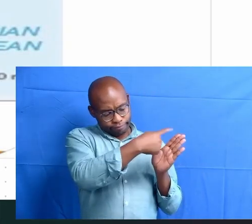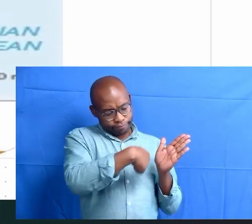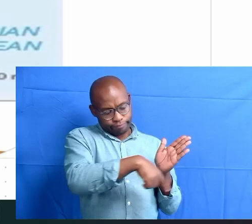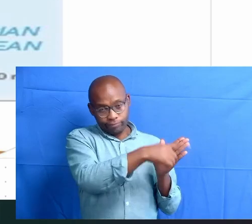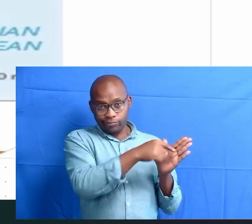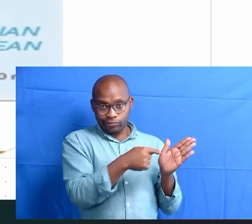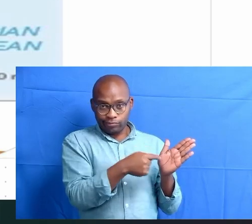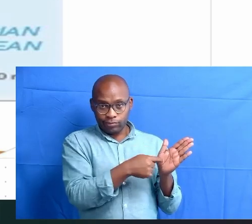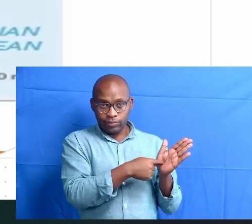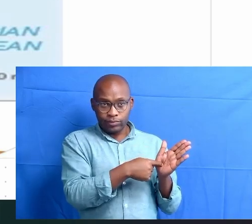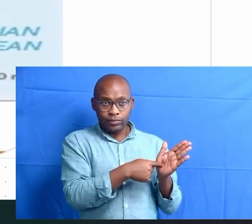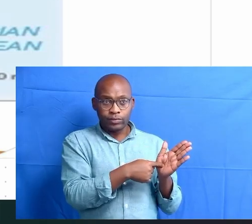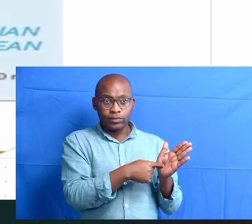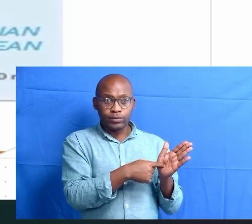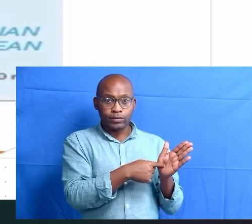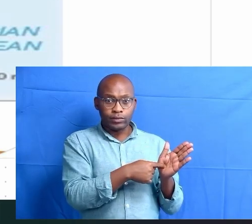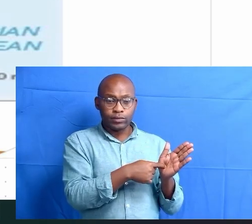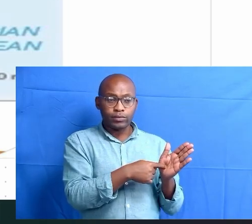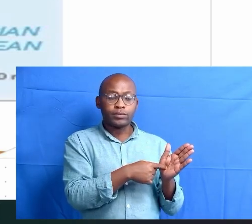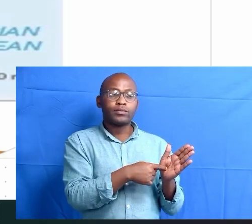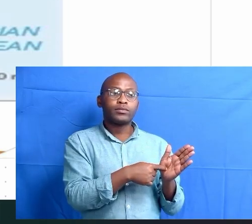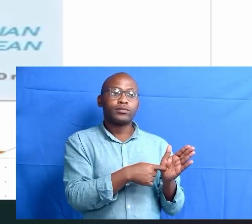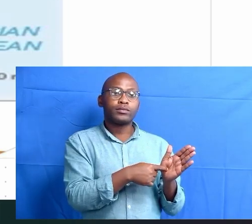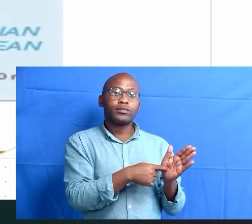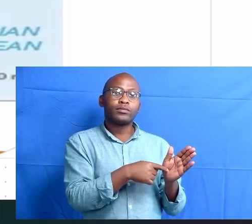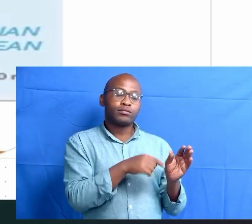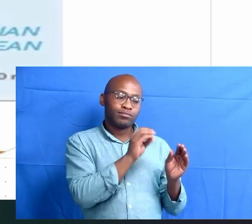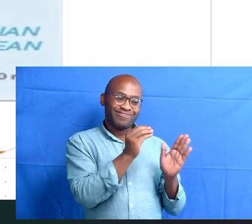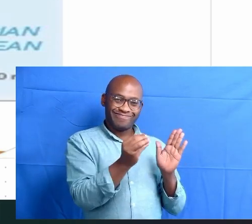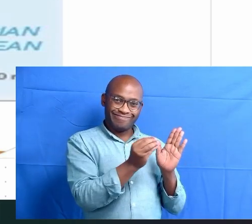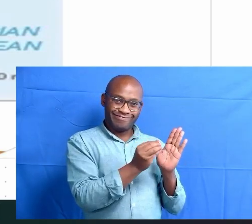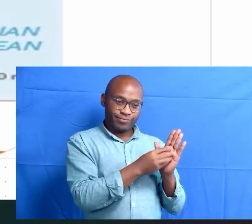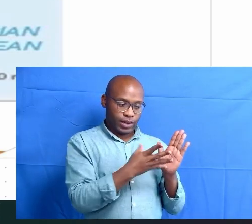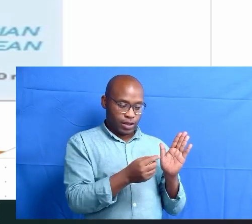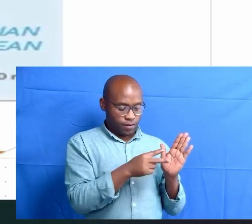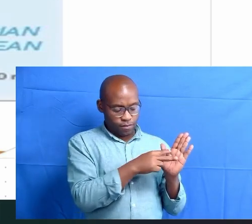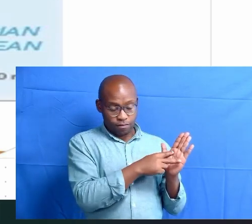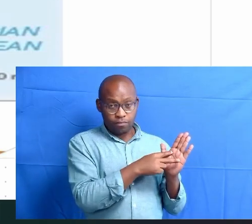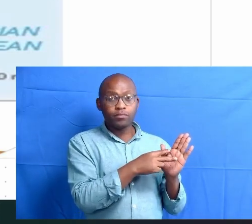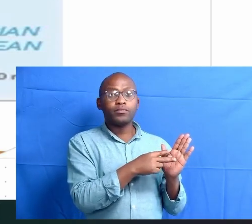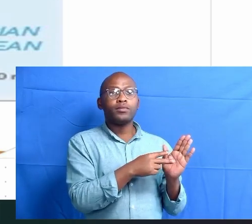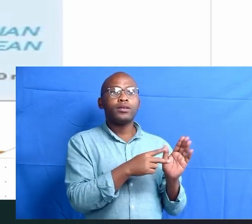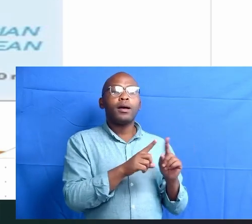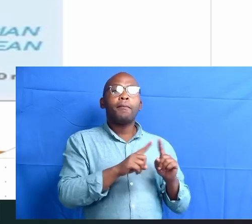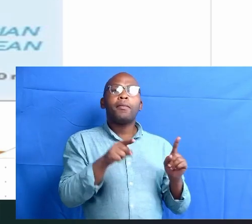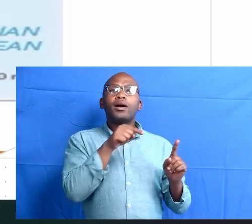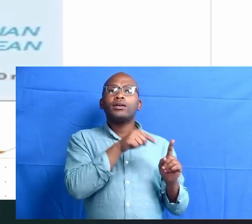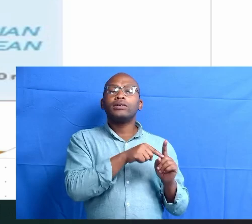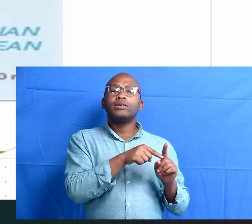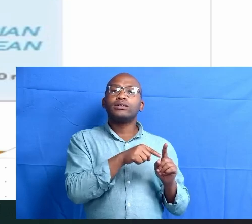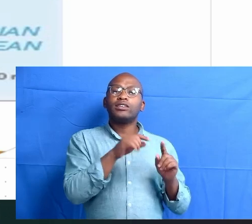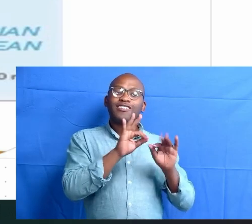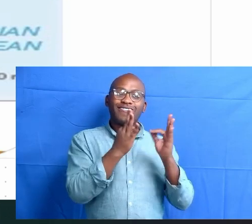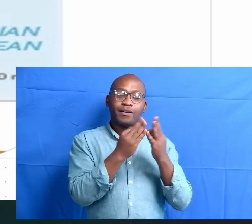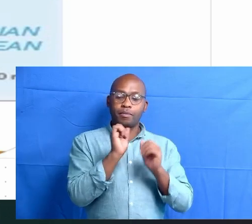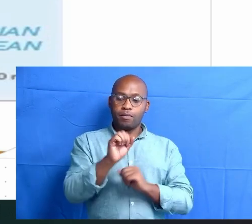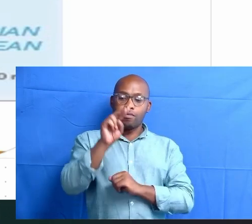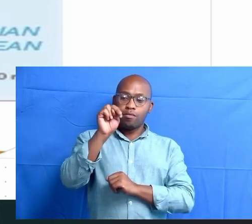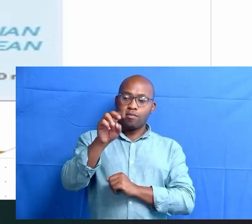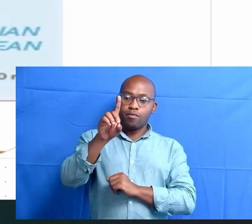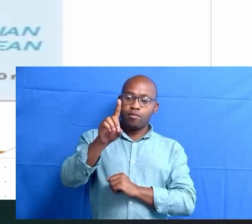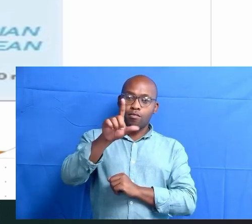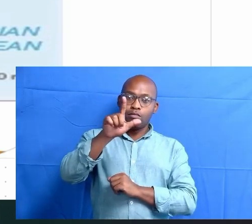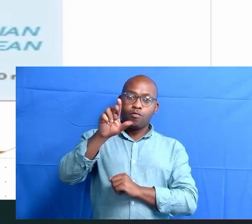South Africa is given below, showing the different towns. So there is different towns which are here, but it's where Mr.